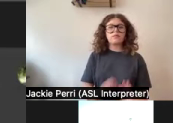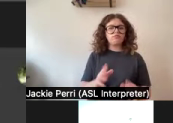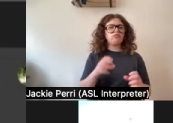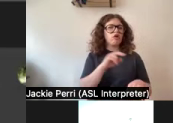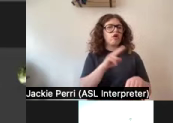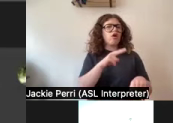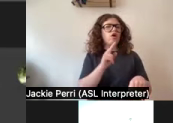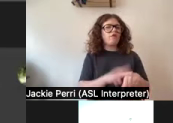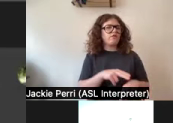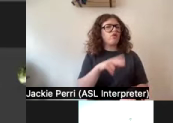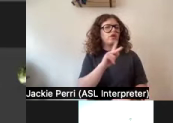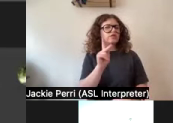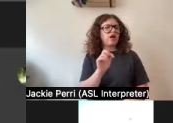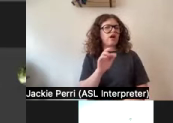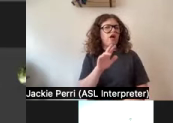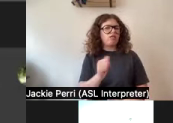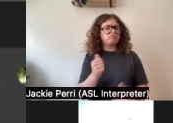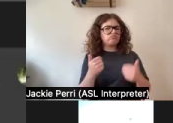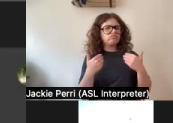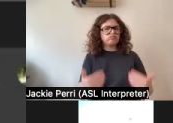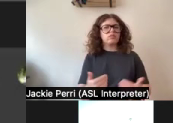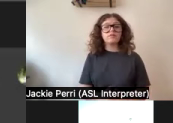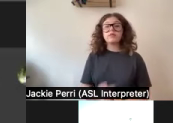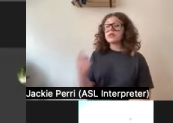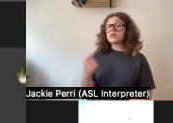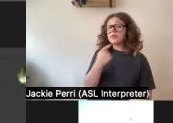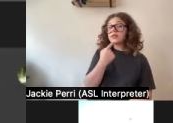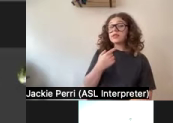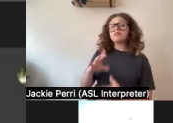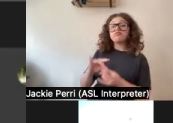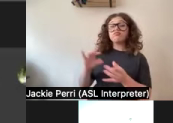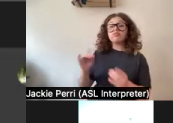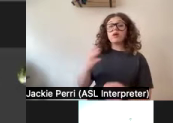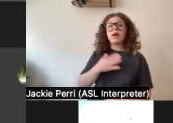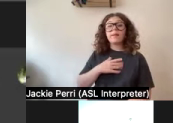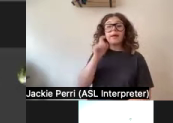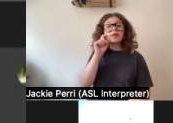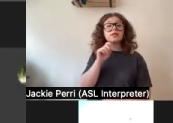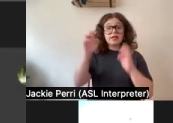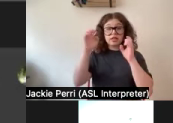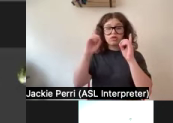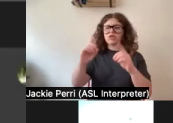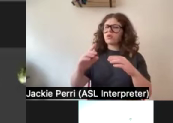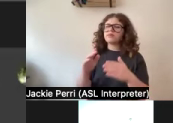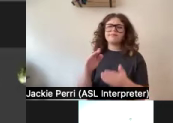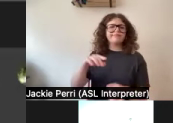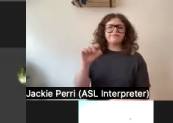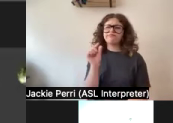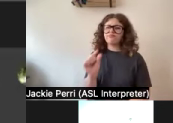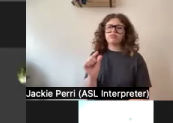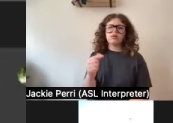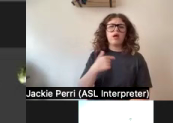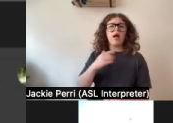ahead. My sex ed was minimal. I learned how babies are made from my mom, and then how not to get pregnant from